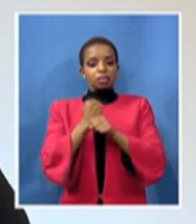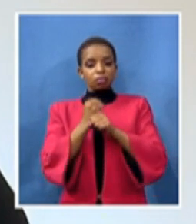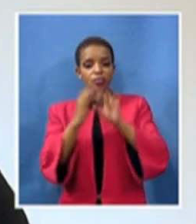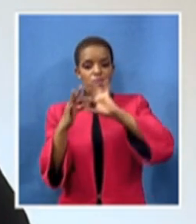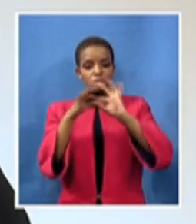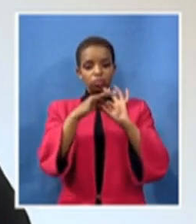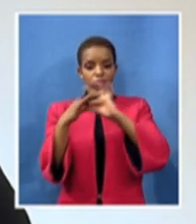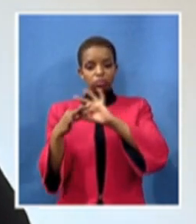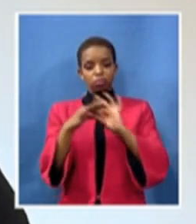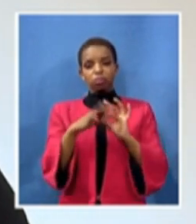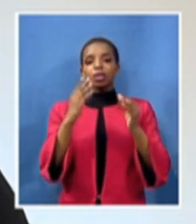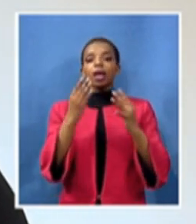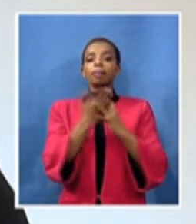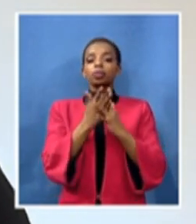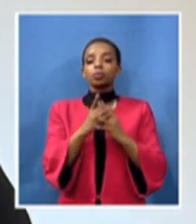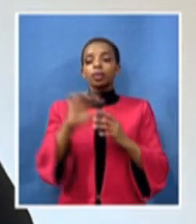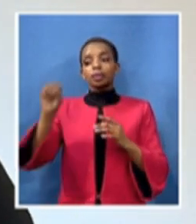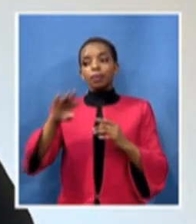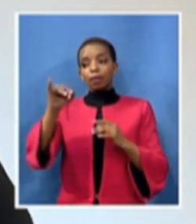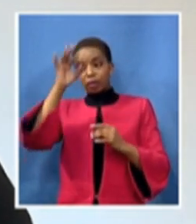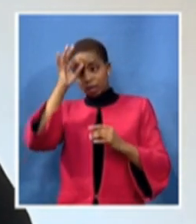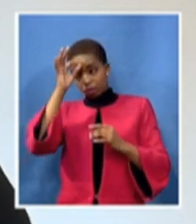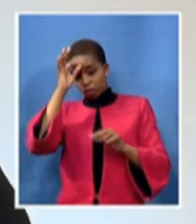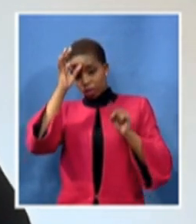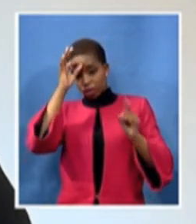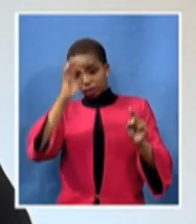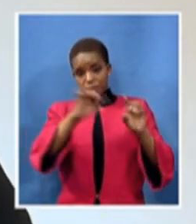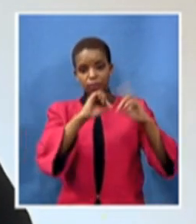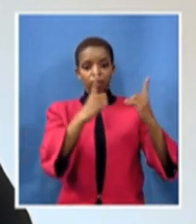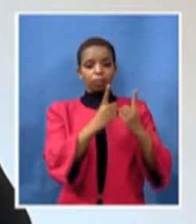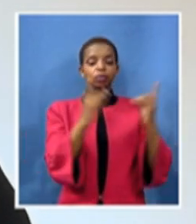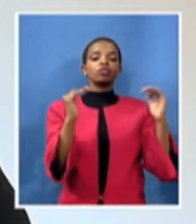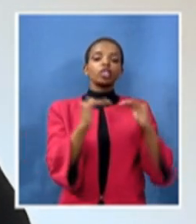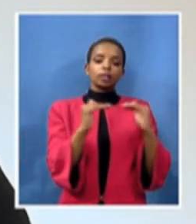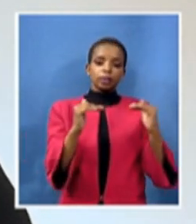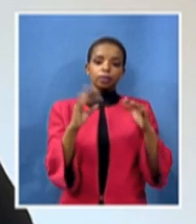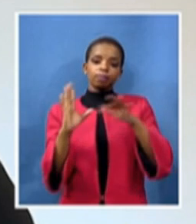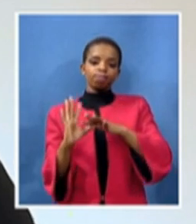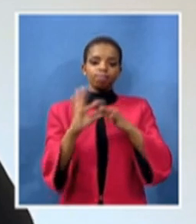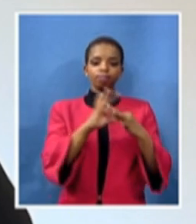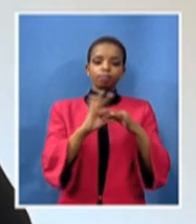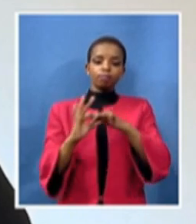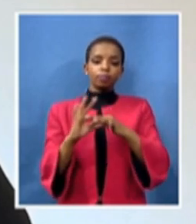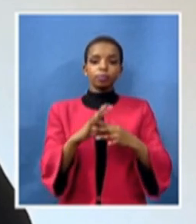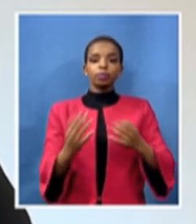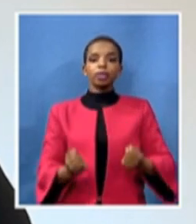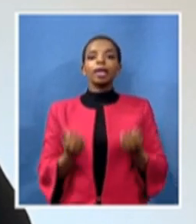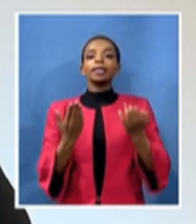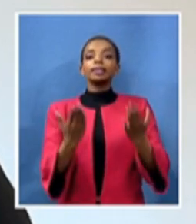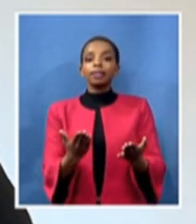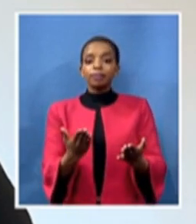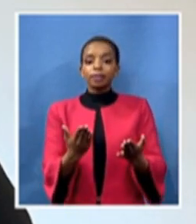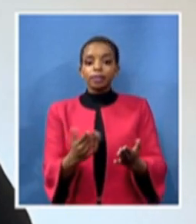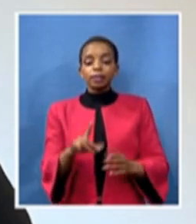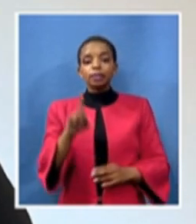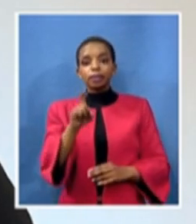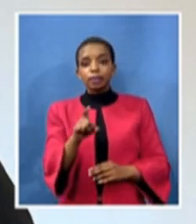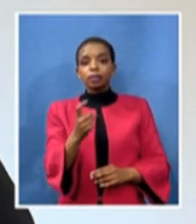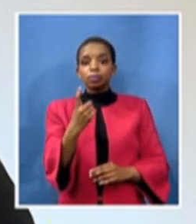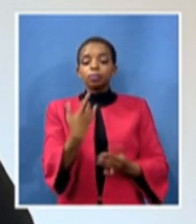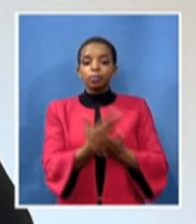Justice. The services which one can obtain from the Thuthuzela care centers are